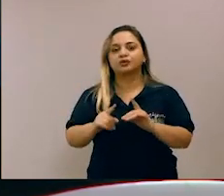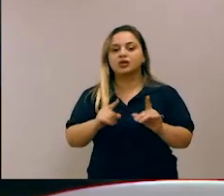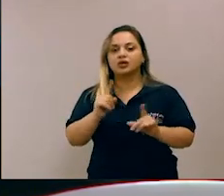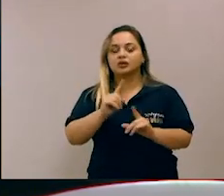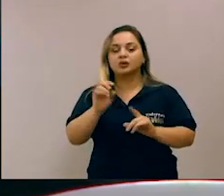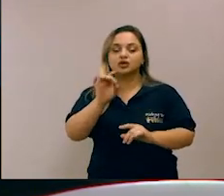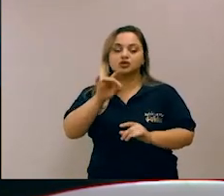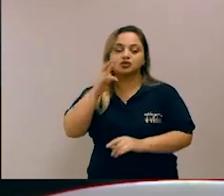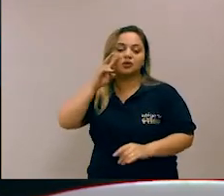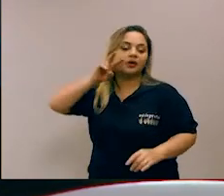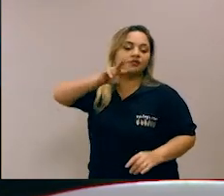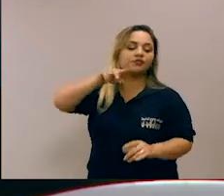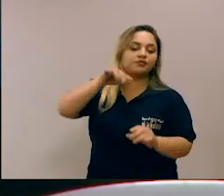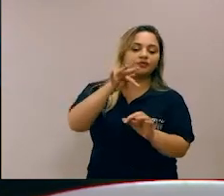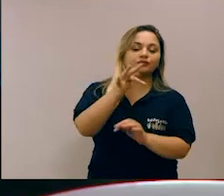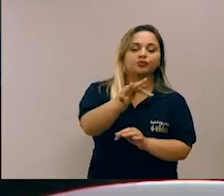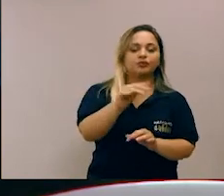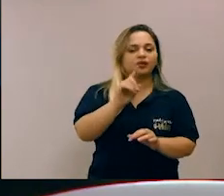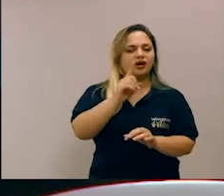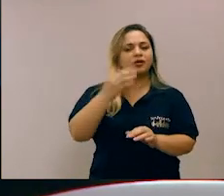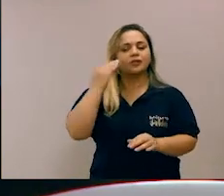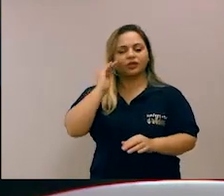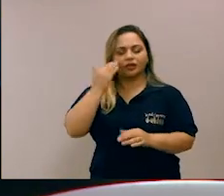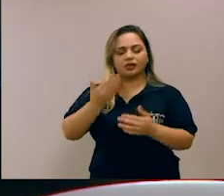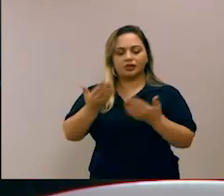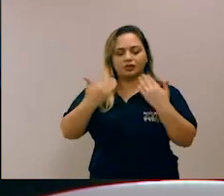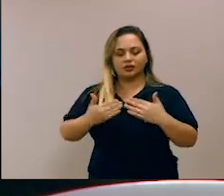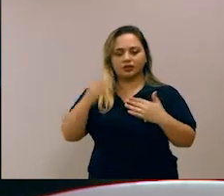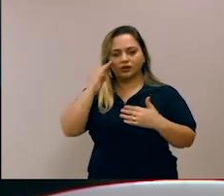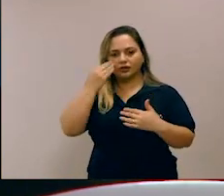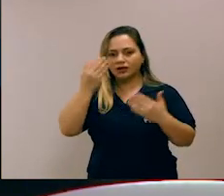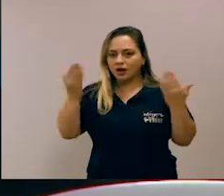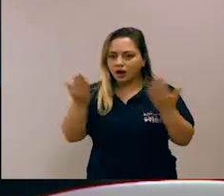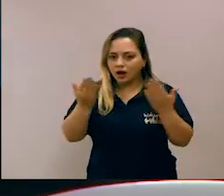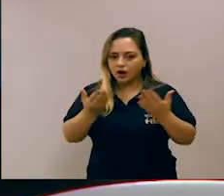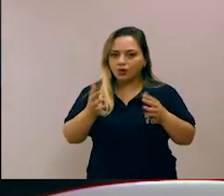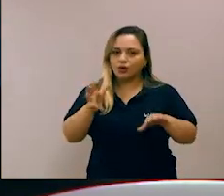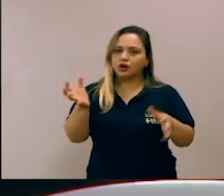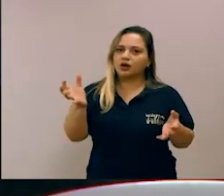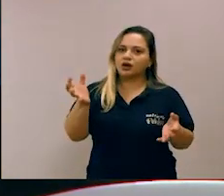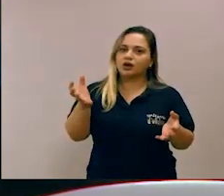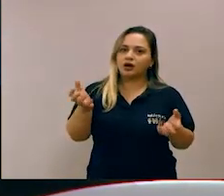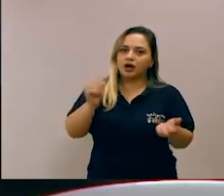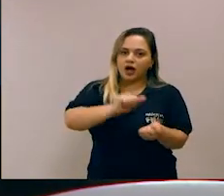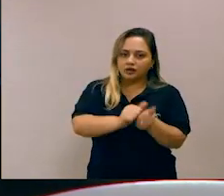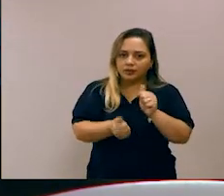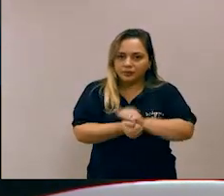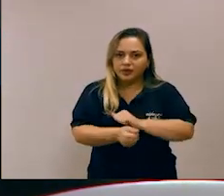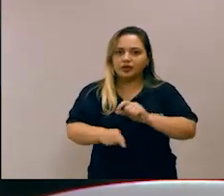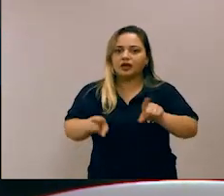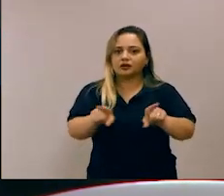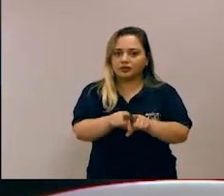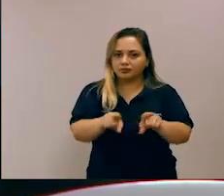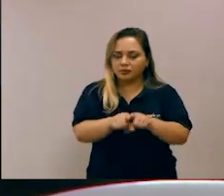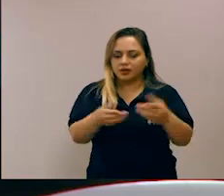also for us to understand and adapt to it in the present. In